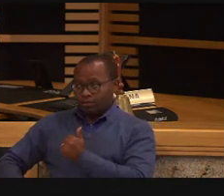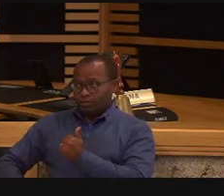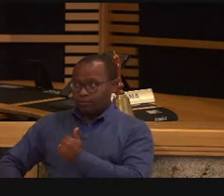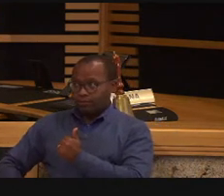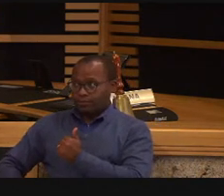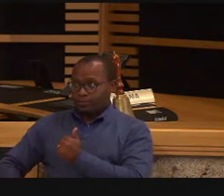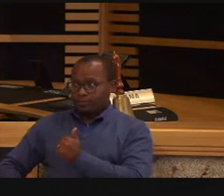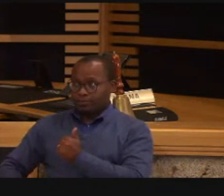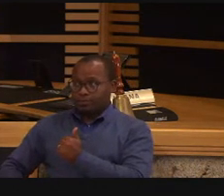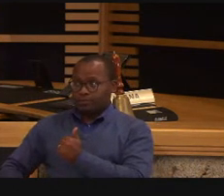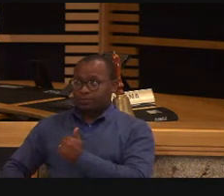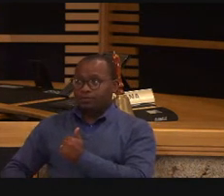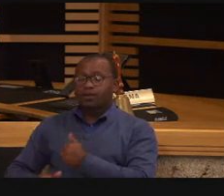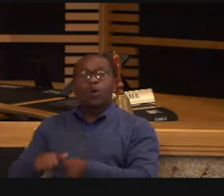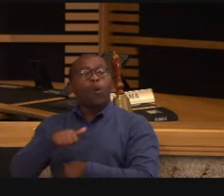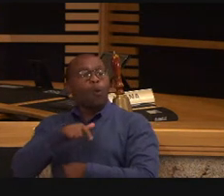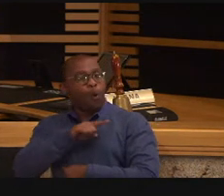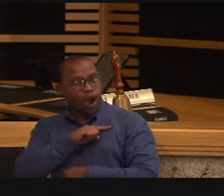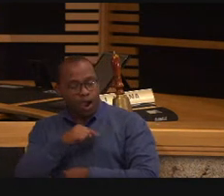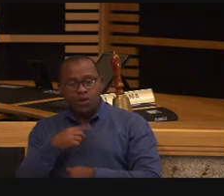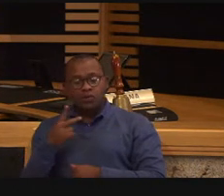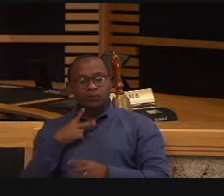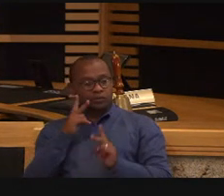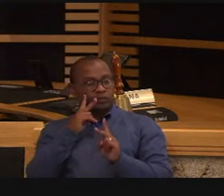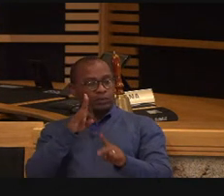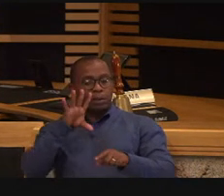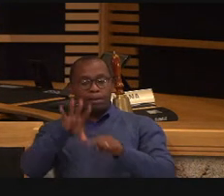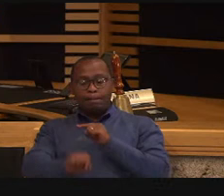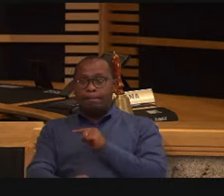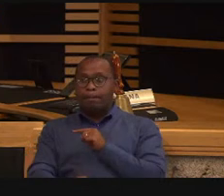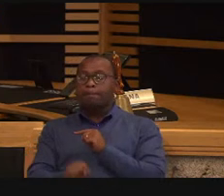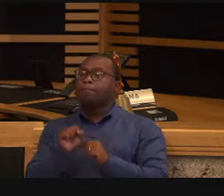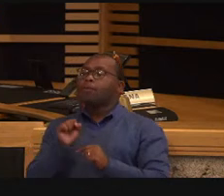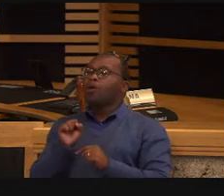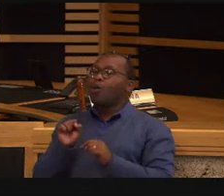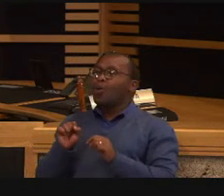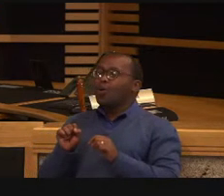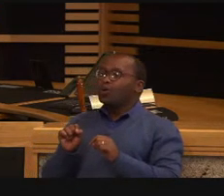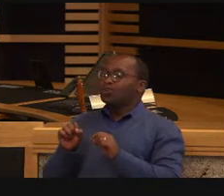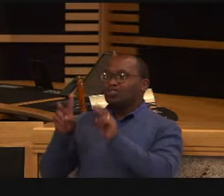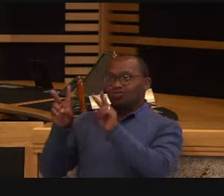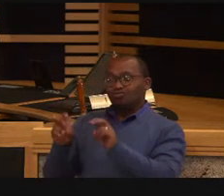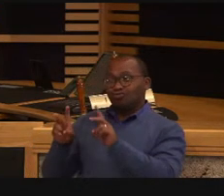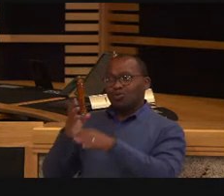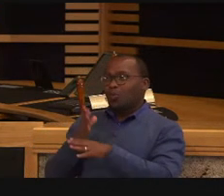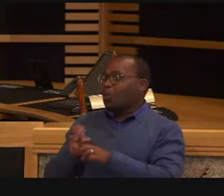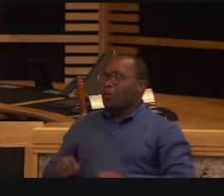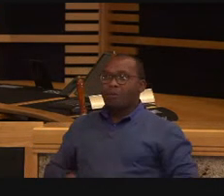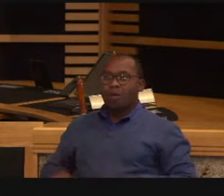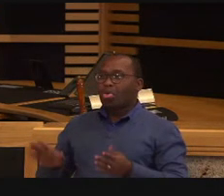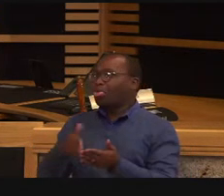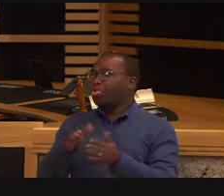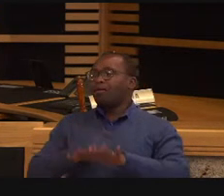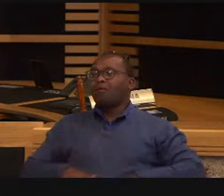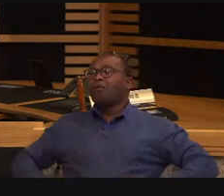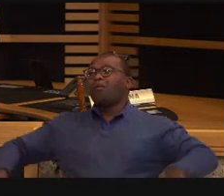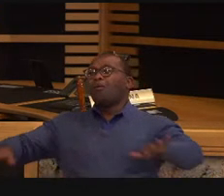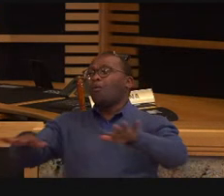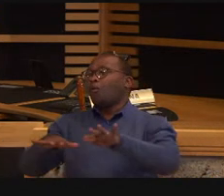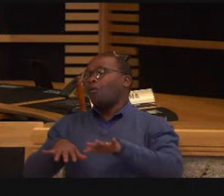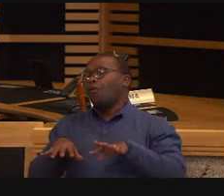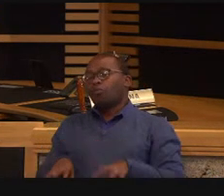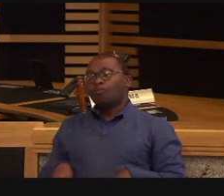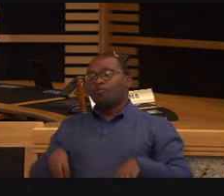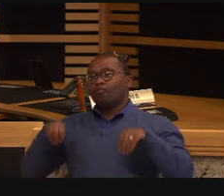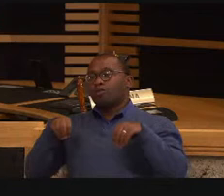stubborn unemployment, poverty that is confronting the nation in general, Honorable Speaker? There are